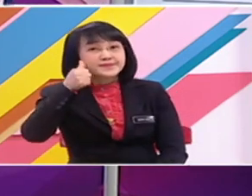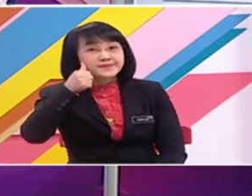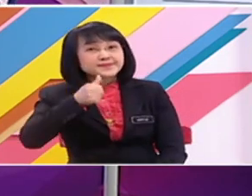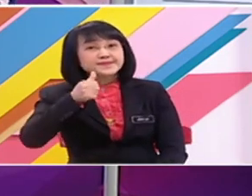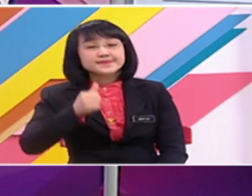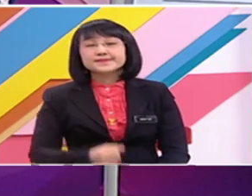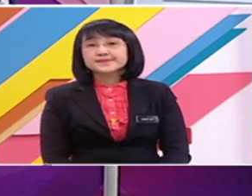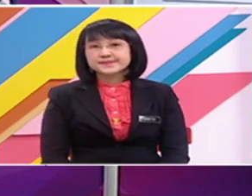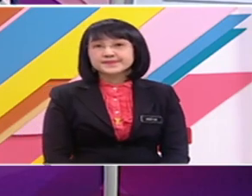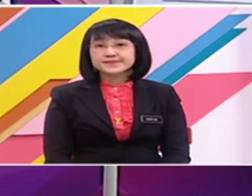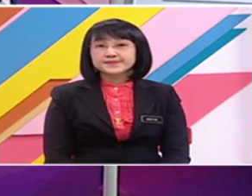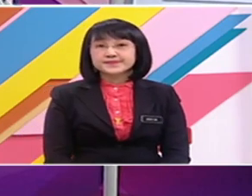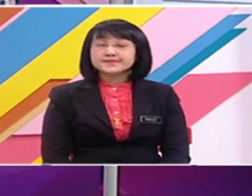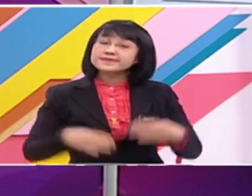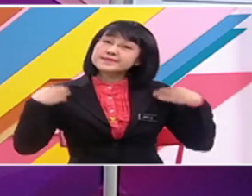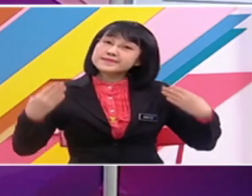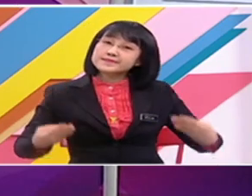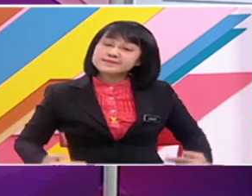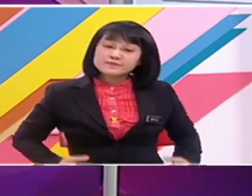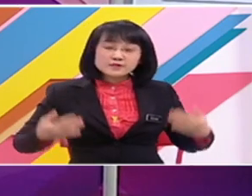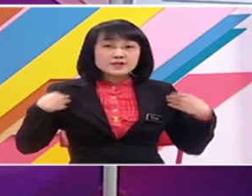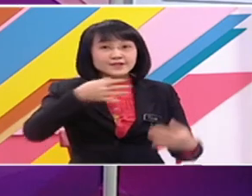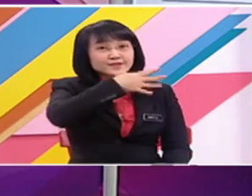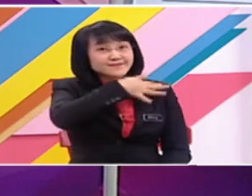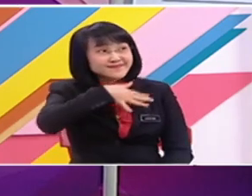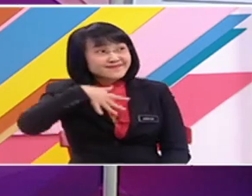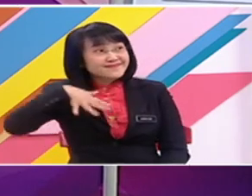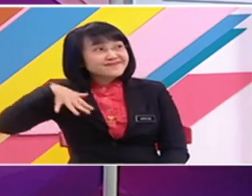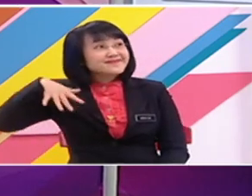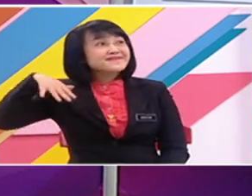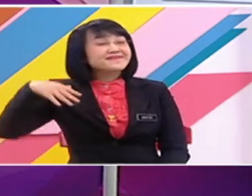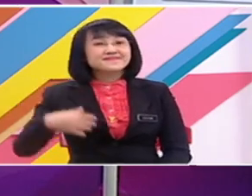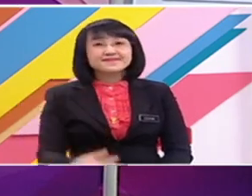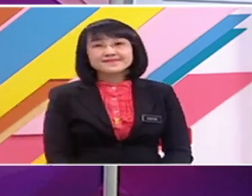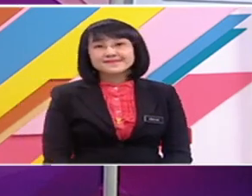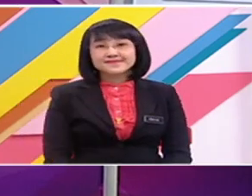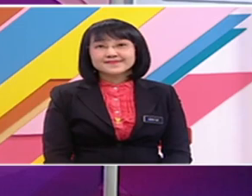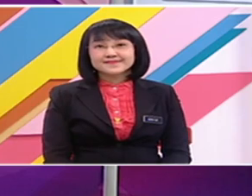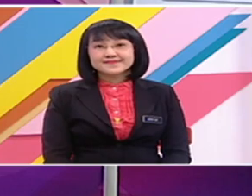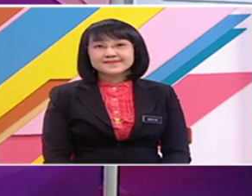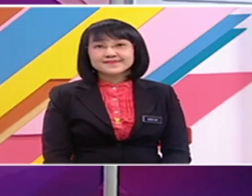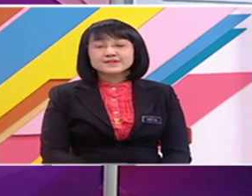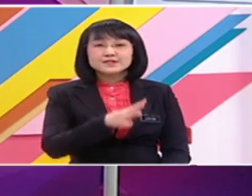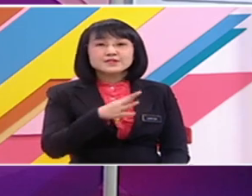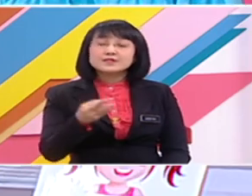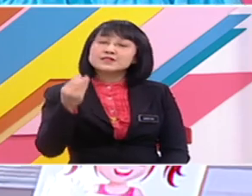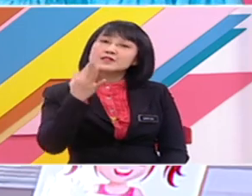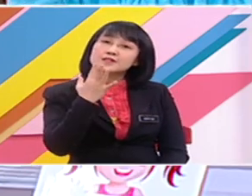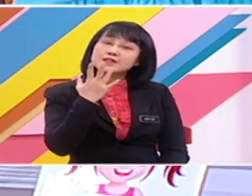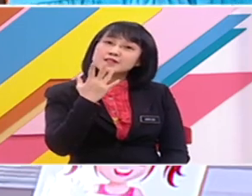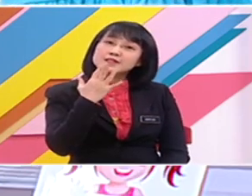Okay, the blouse have a ruffle. Okay. Can you see there? Okay, ruffle and the color